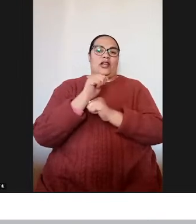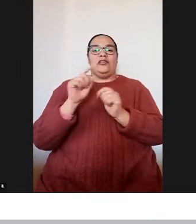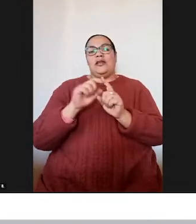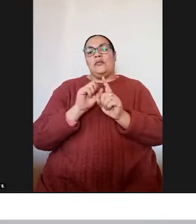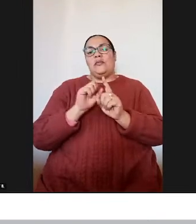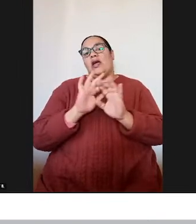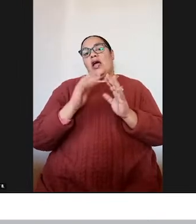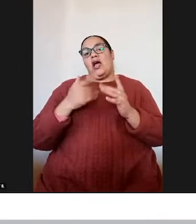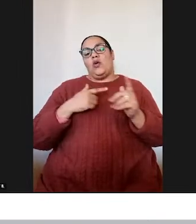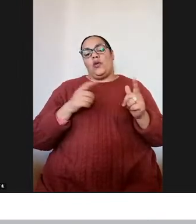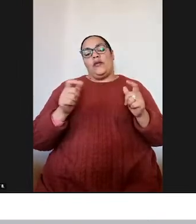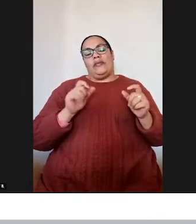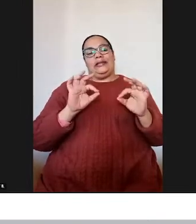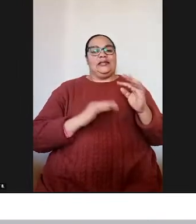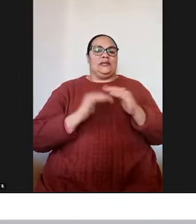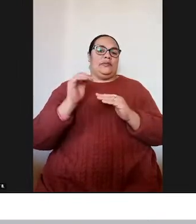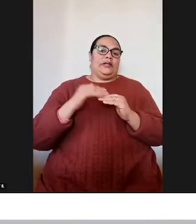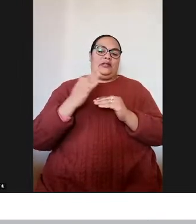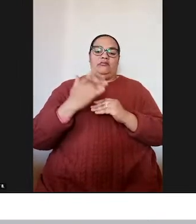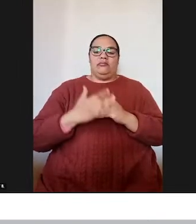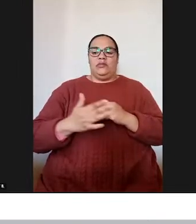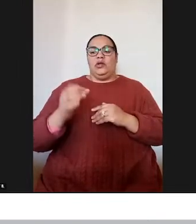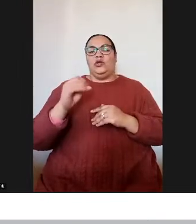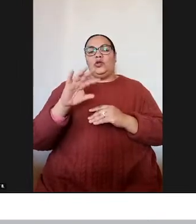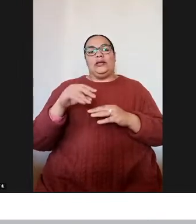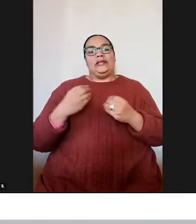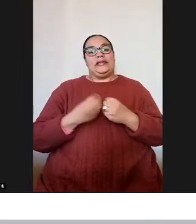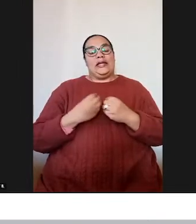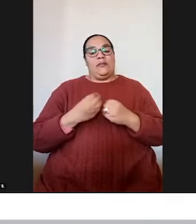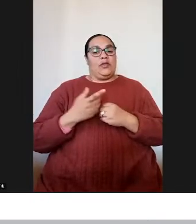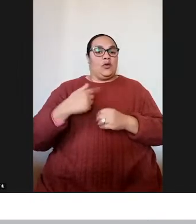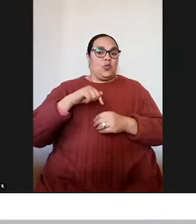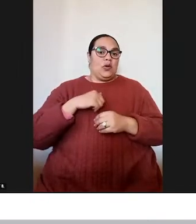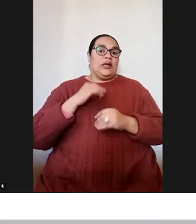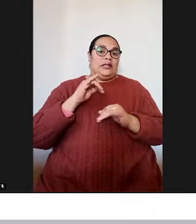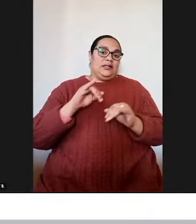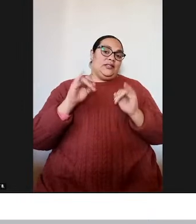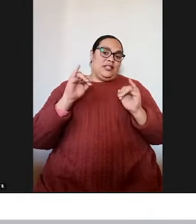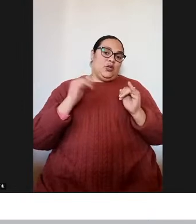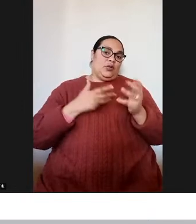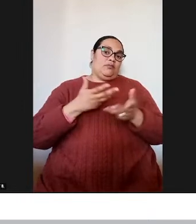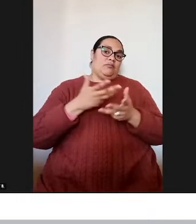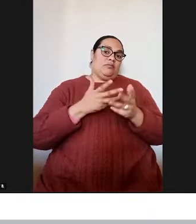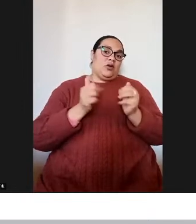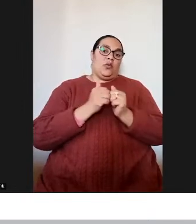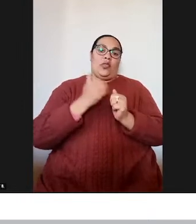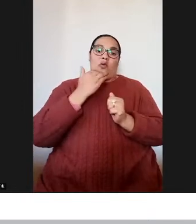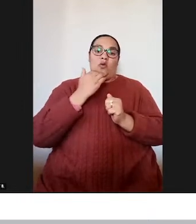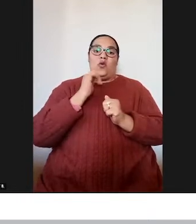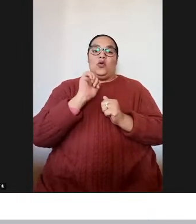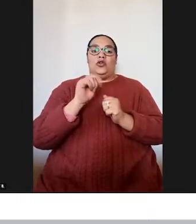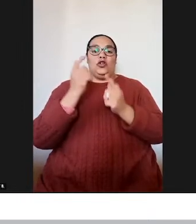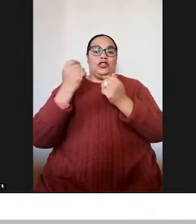these facilities going forward. So it's something that we are seriously engaging with the Treasury.